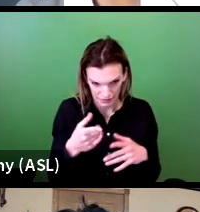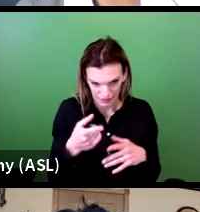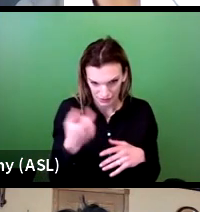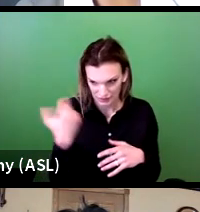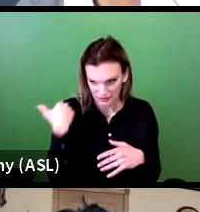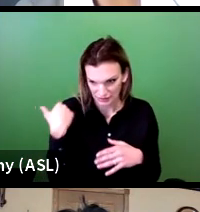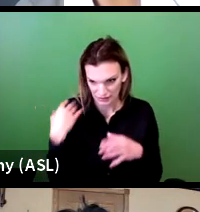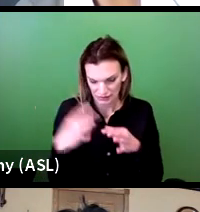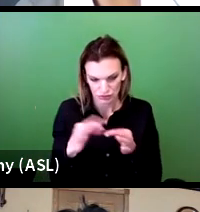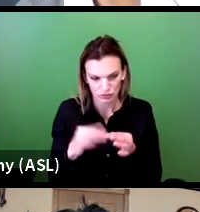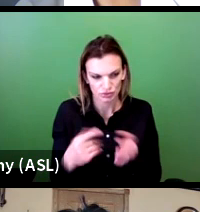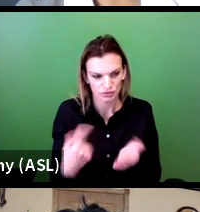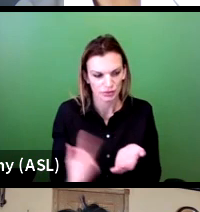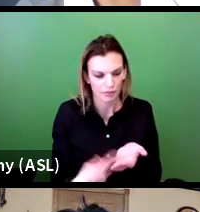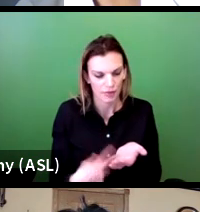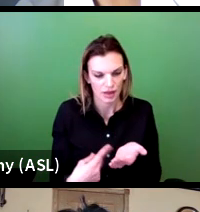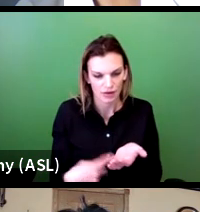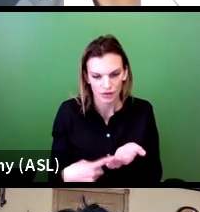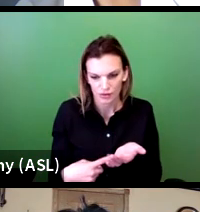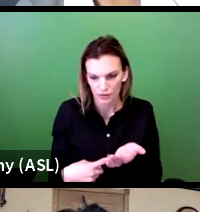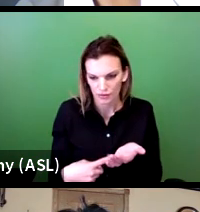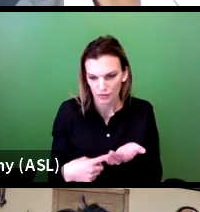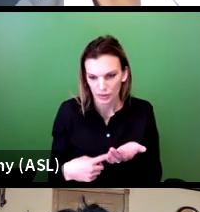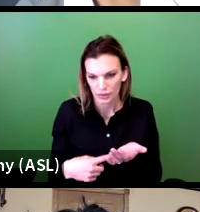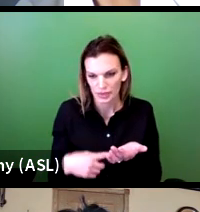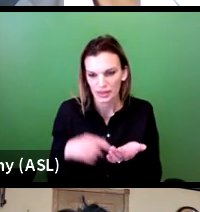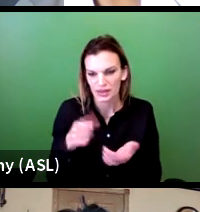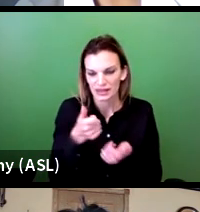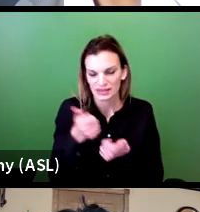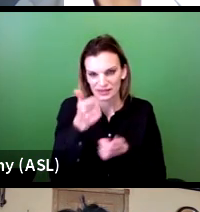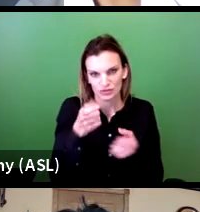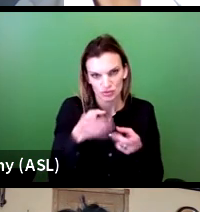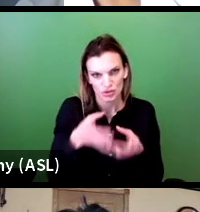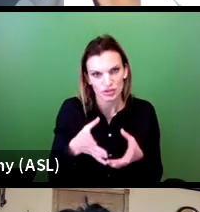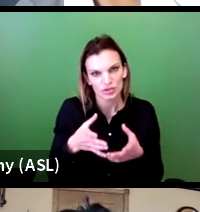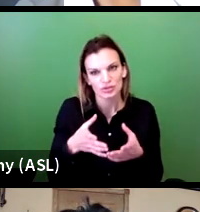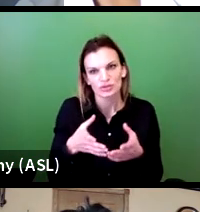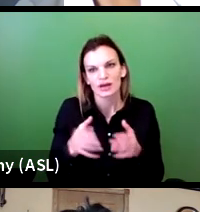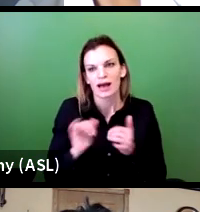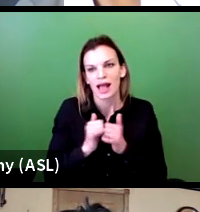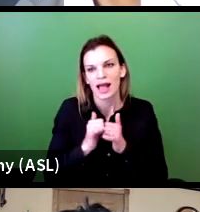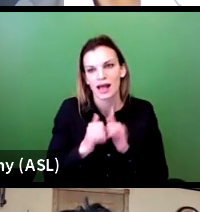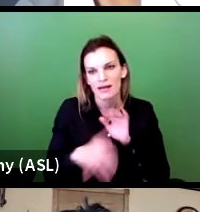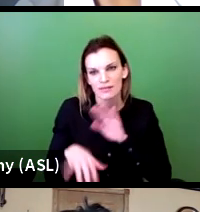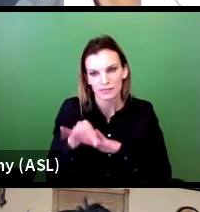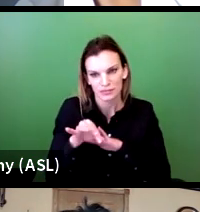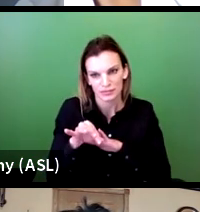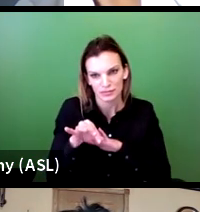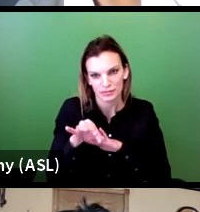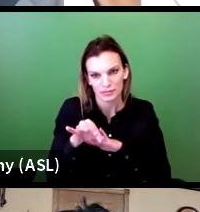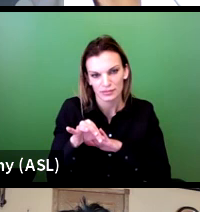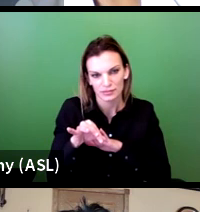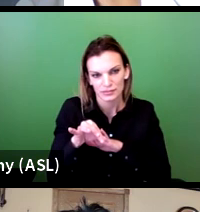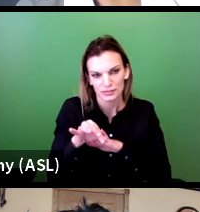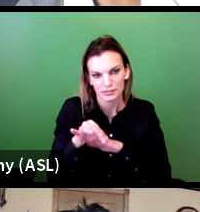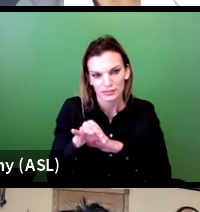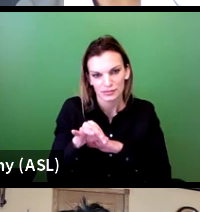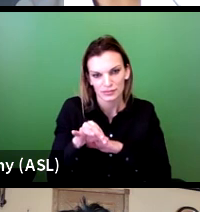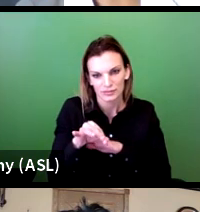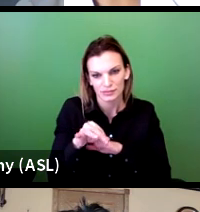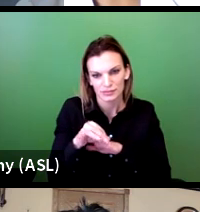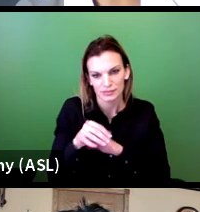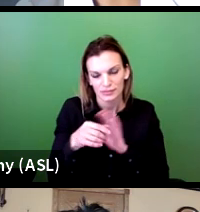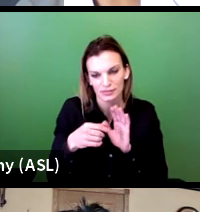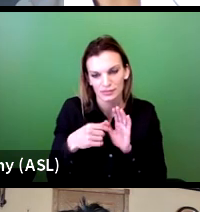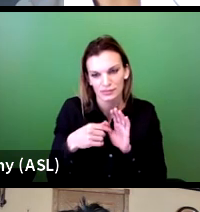talking about getting executive director and how you were going to choose whoever we're going to get. And I think you're going